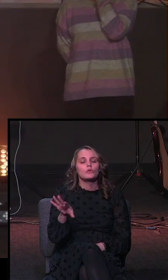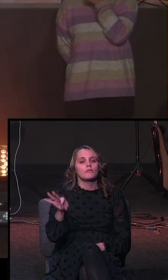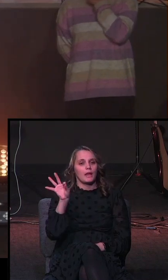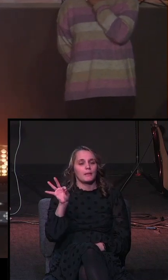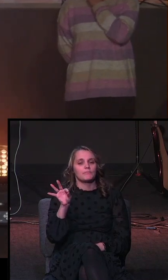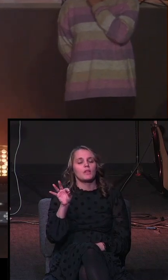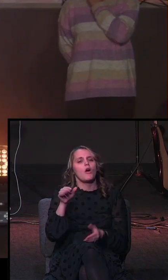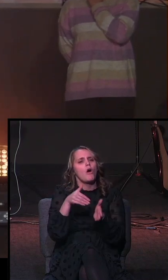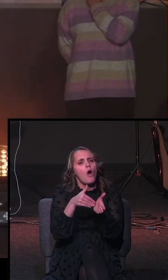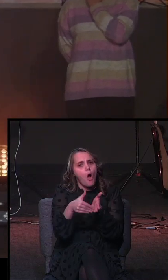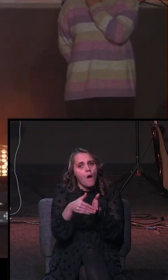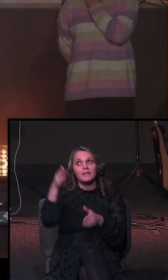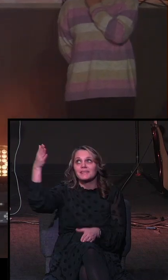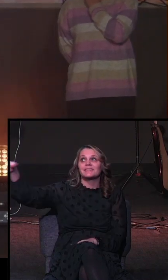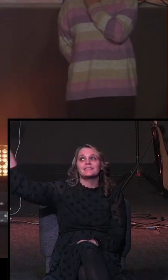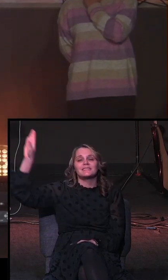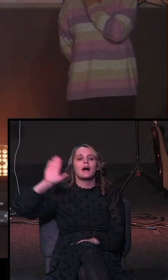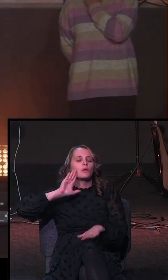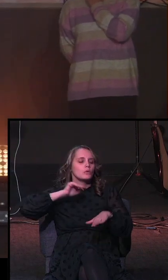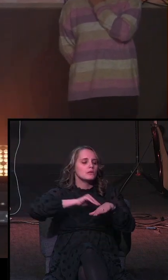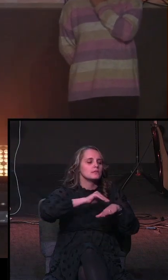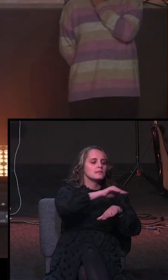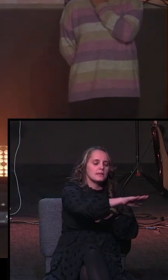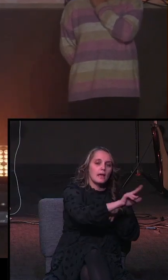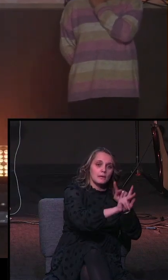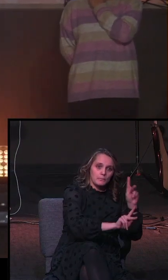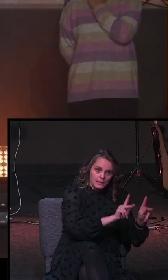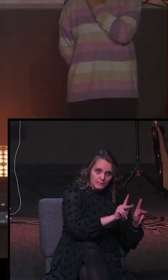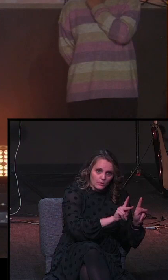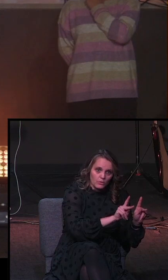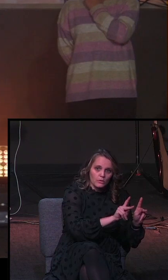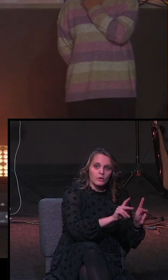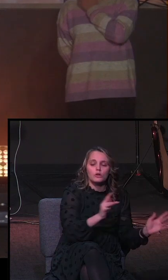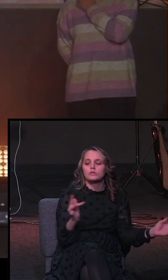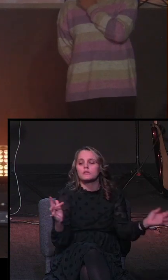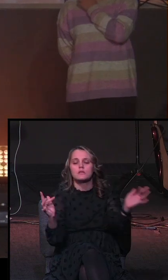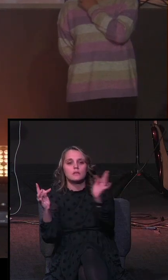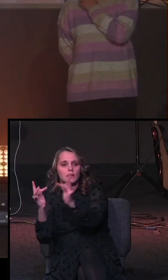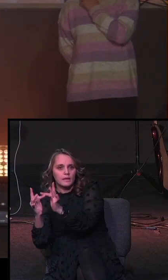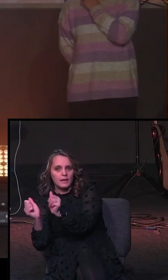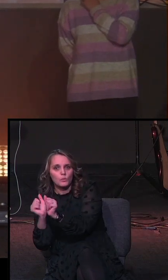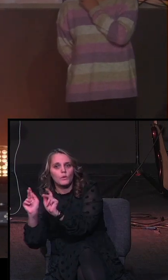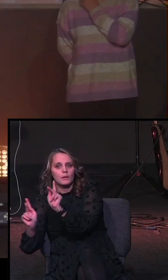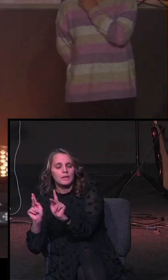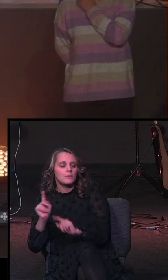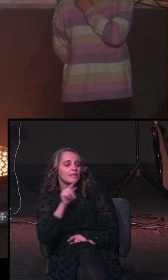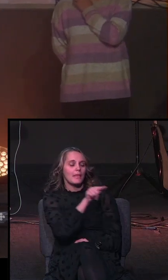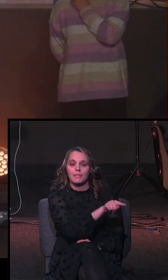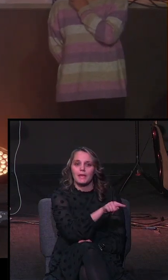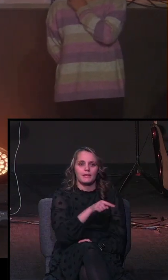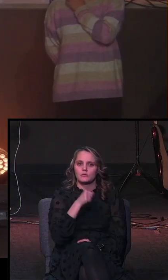God will send people to reach people that they don't like. See, we don't think he'll ever do that to us, do